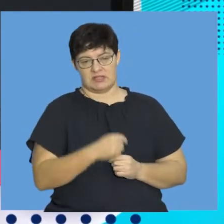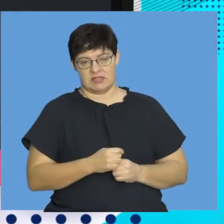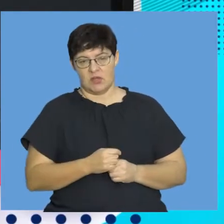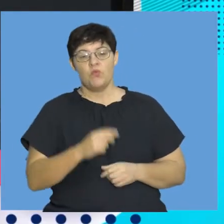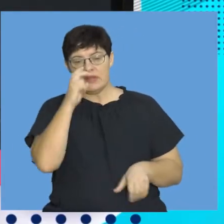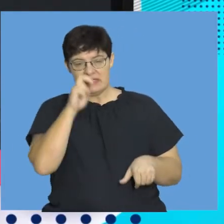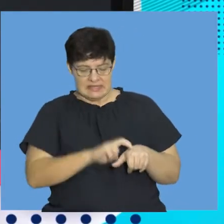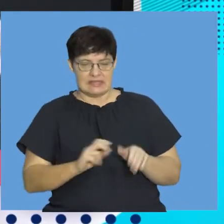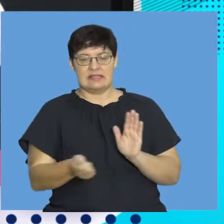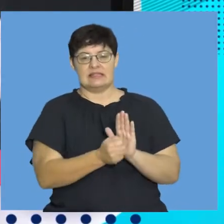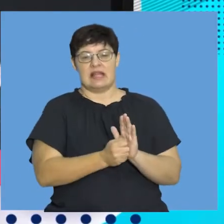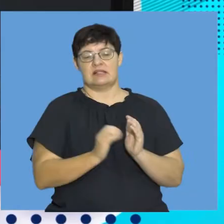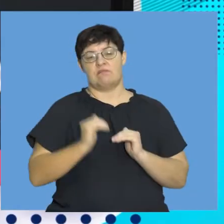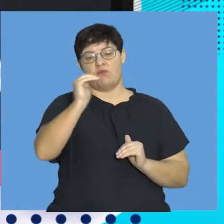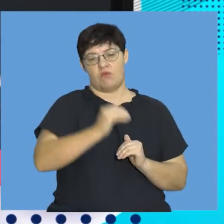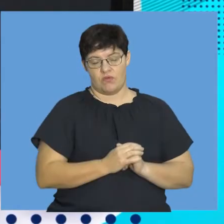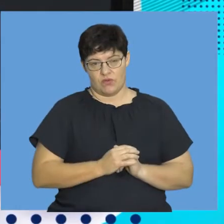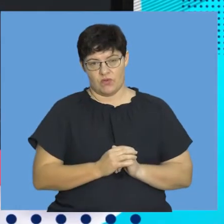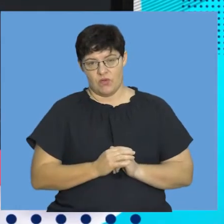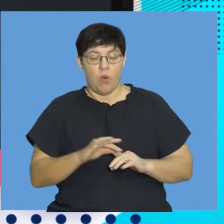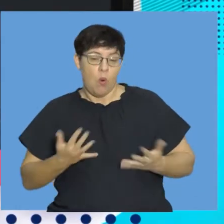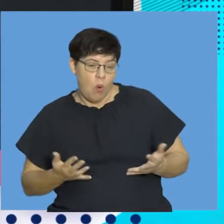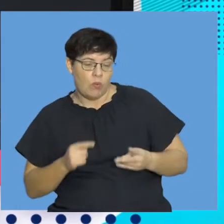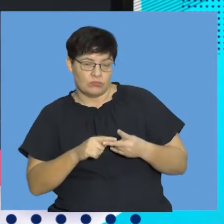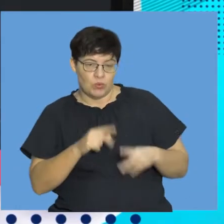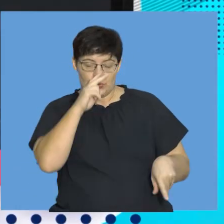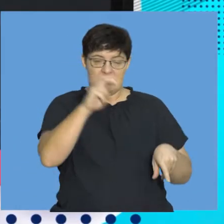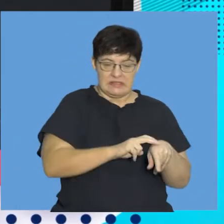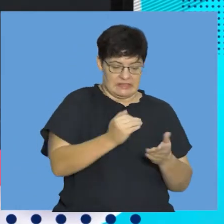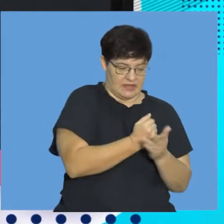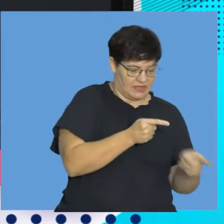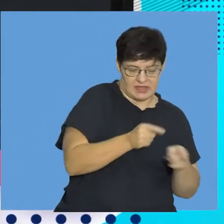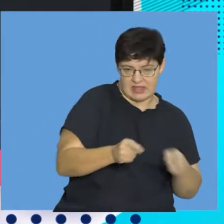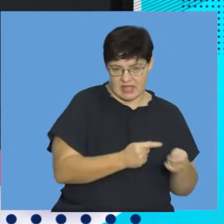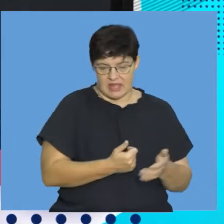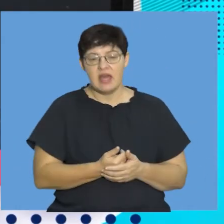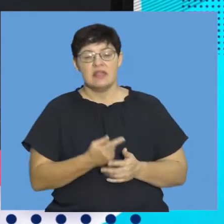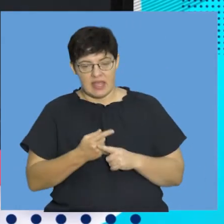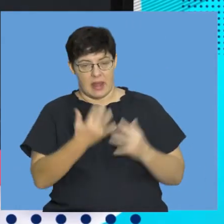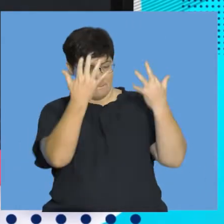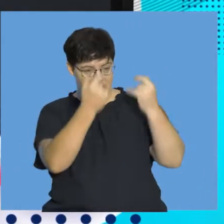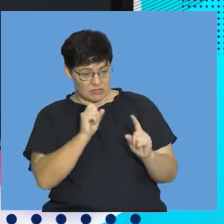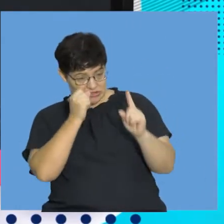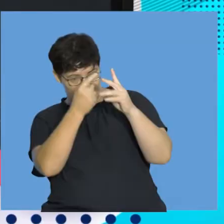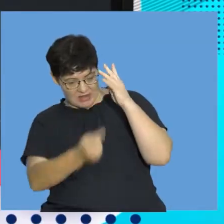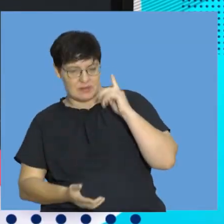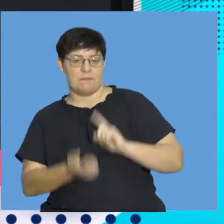need to increase our sales, or this is what we need to do. And in this way, we can then meet our